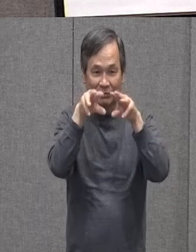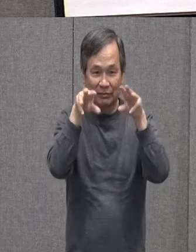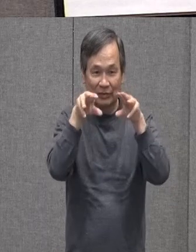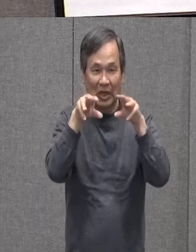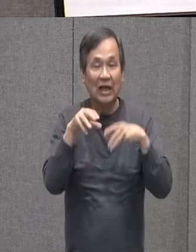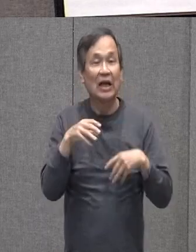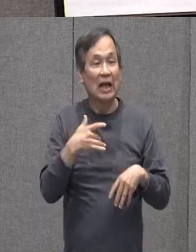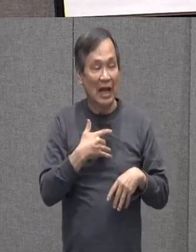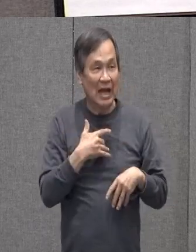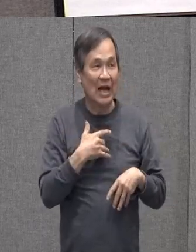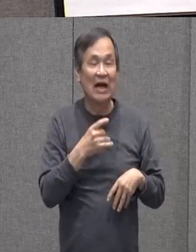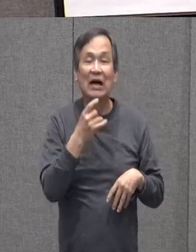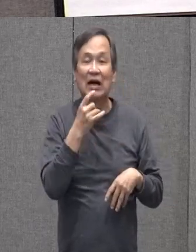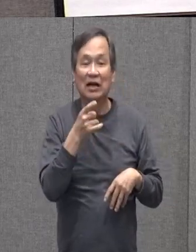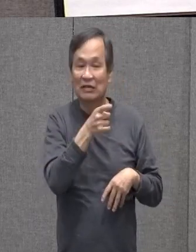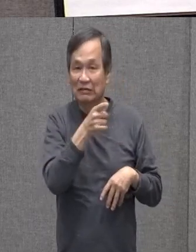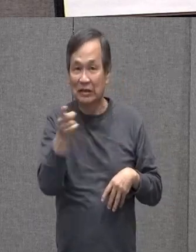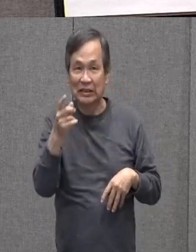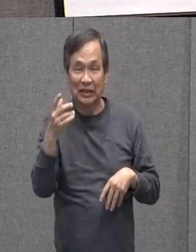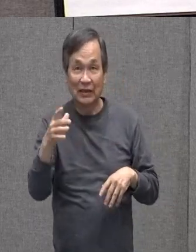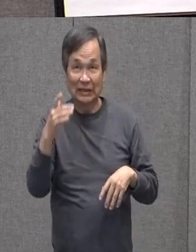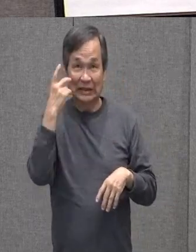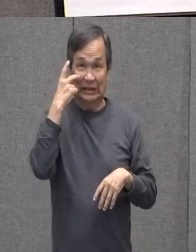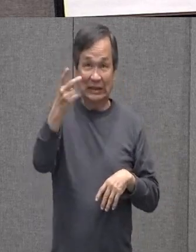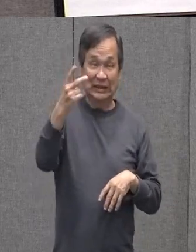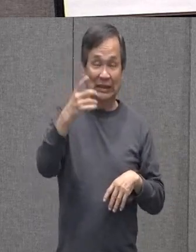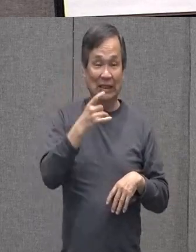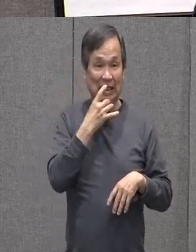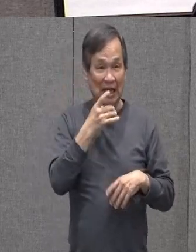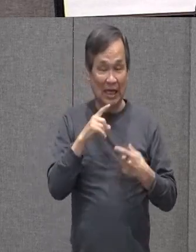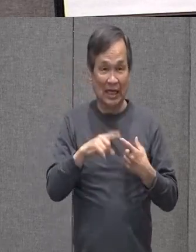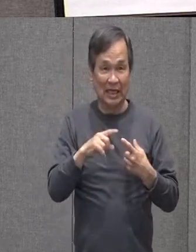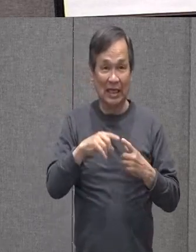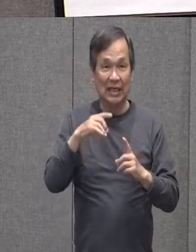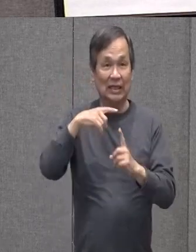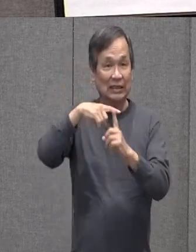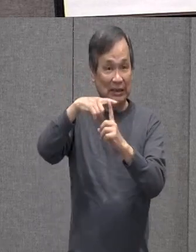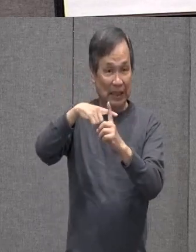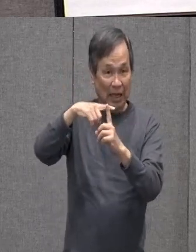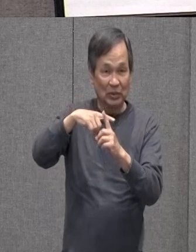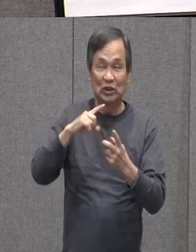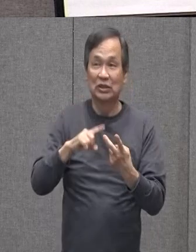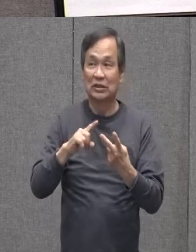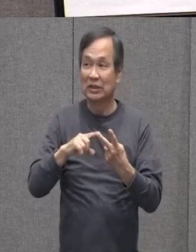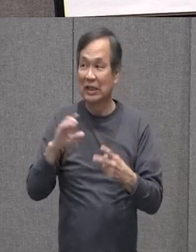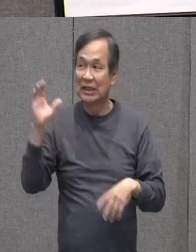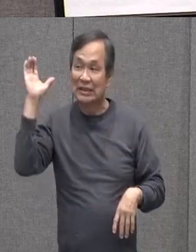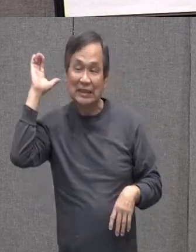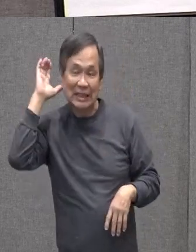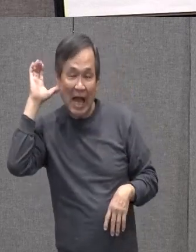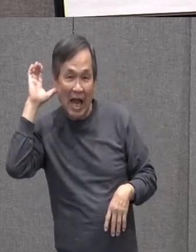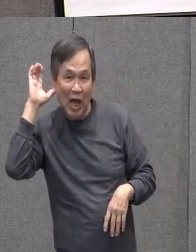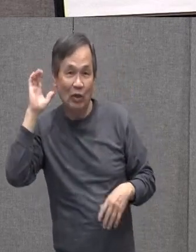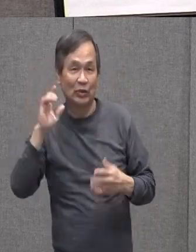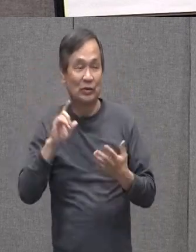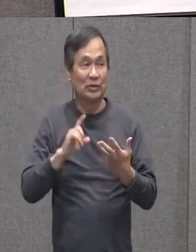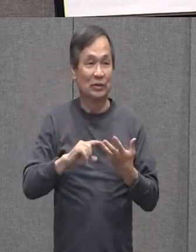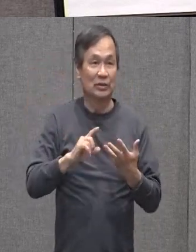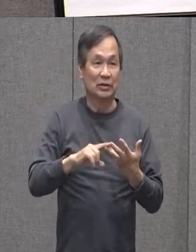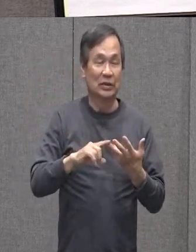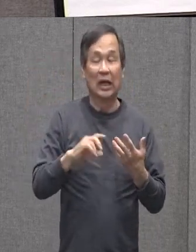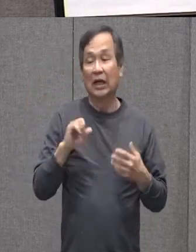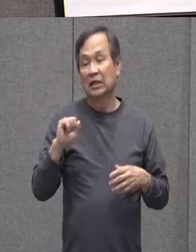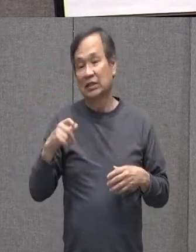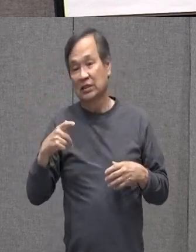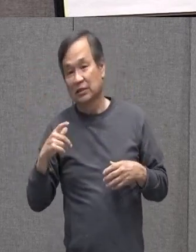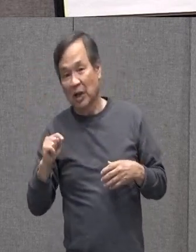And some sensors can sense temperature. Wow. Some sensors can sense sound. And Spot also has in